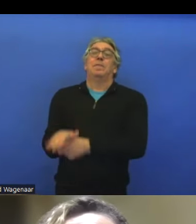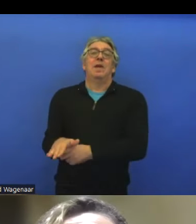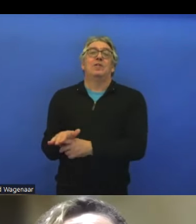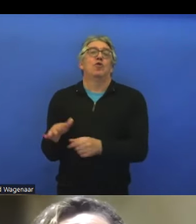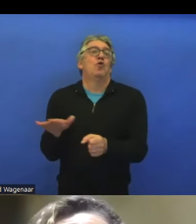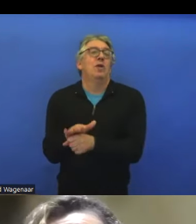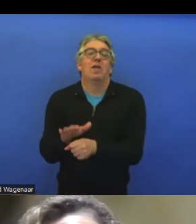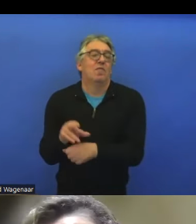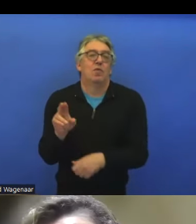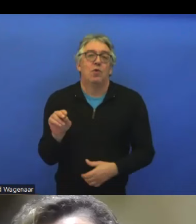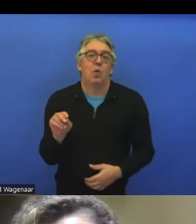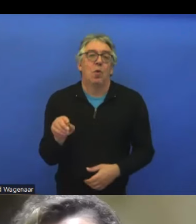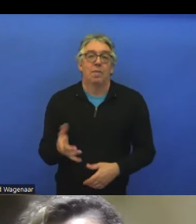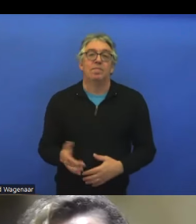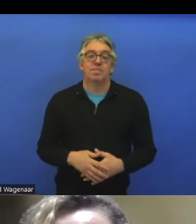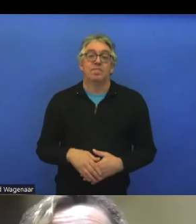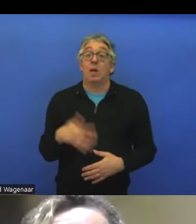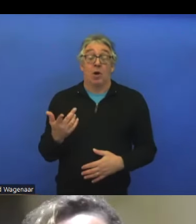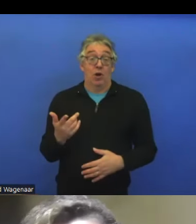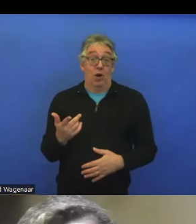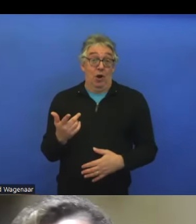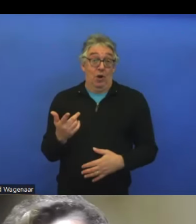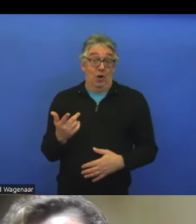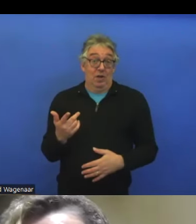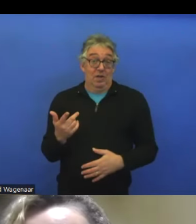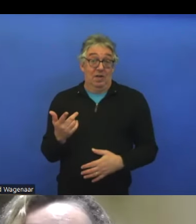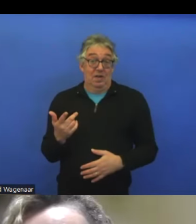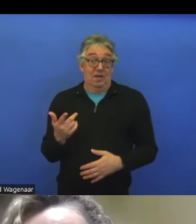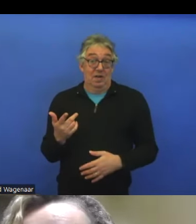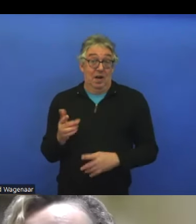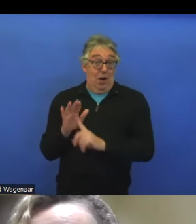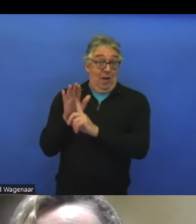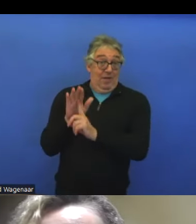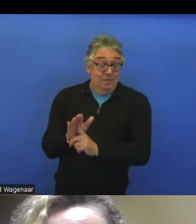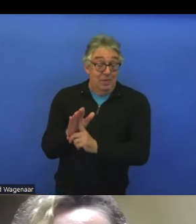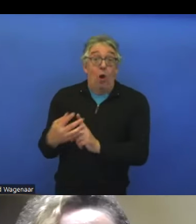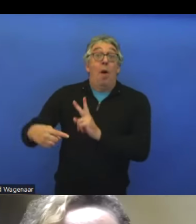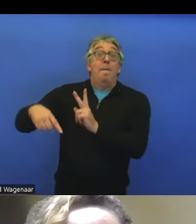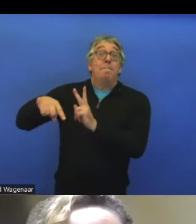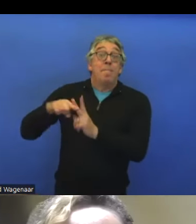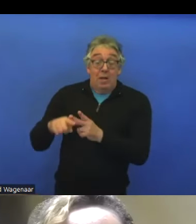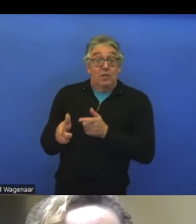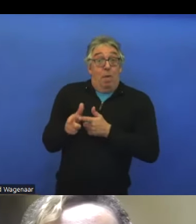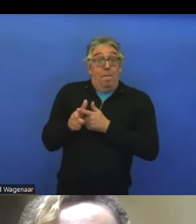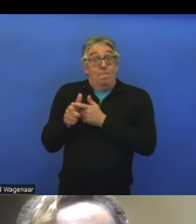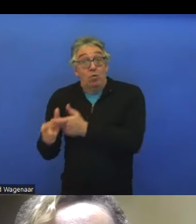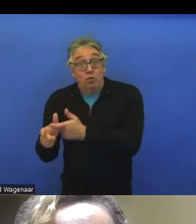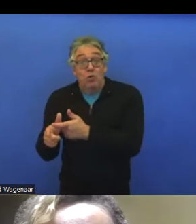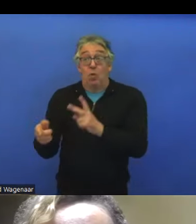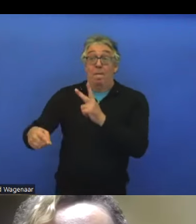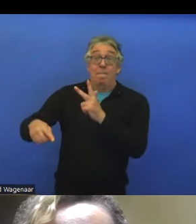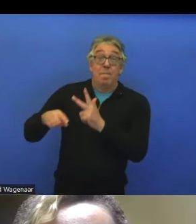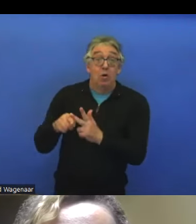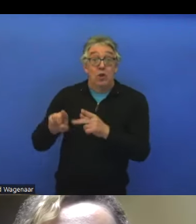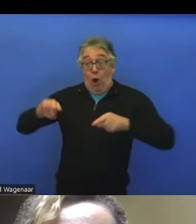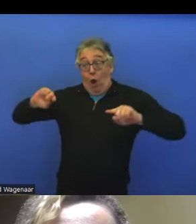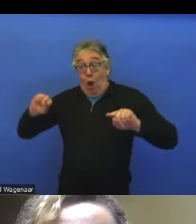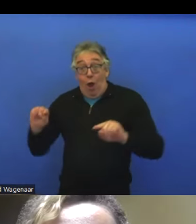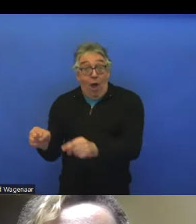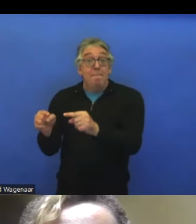However, accumulation of persecution and other forms of harm can amount to persecution. So in the case of